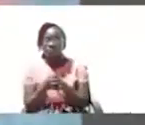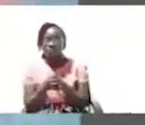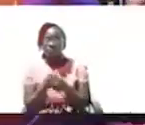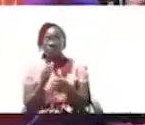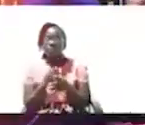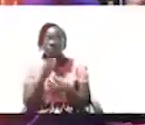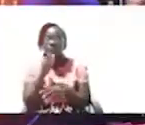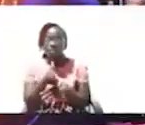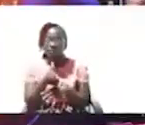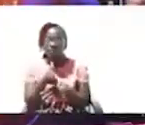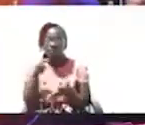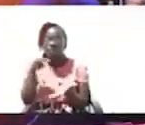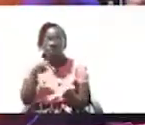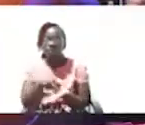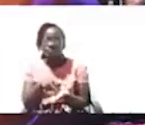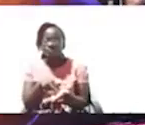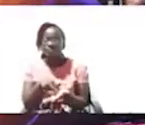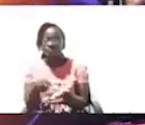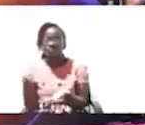When he got up,